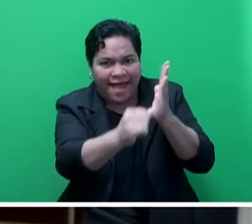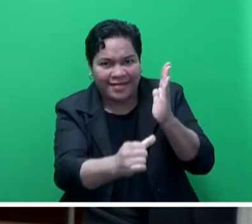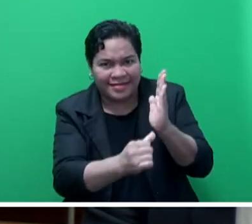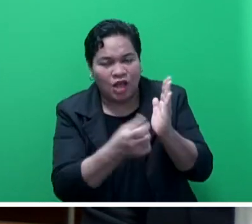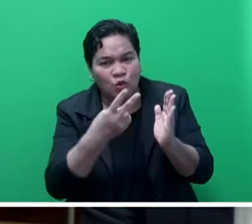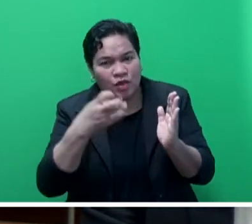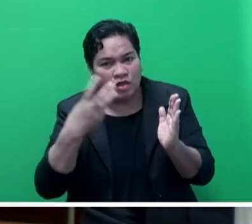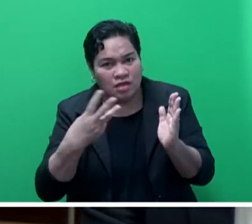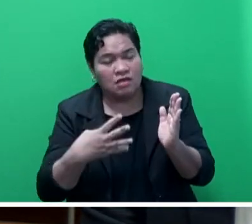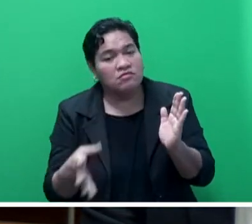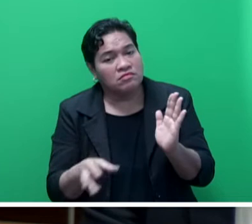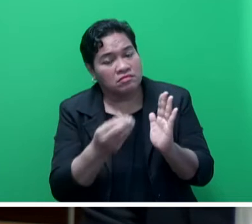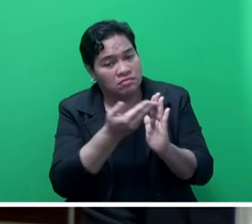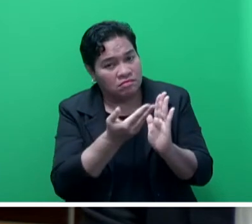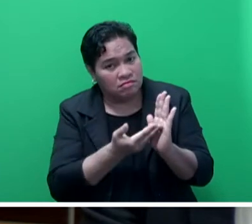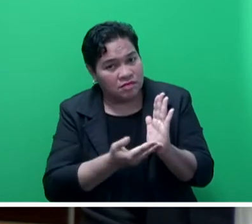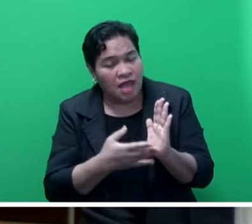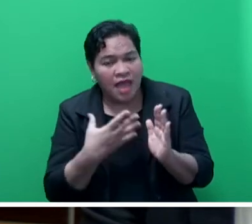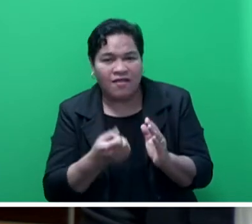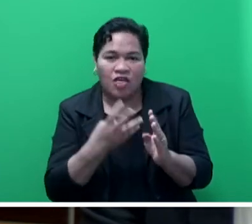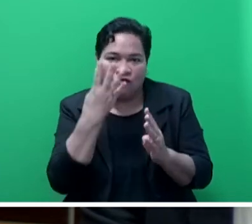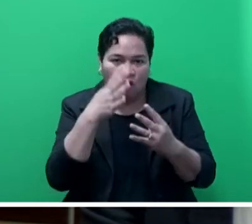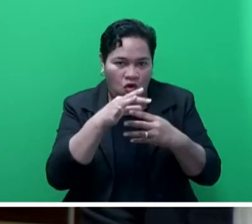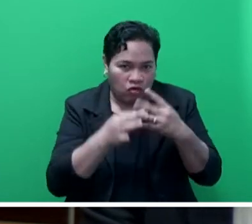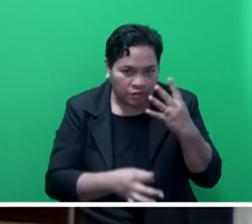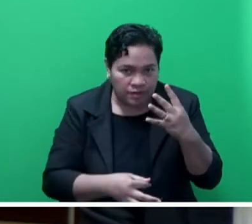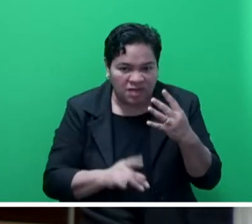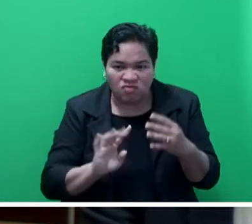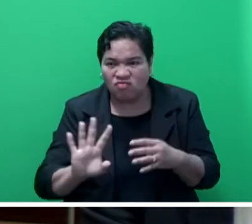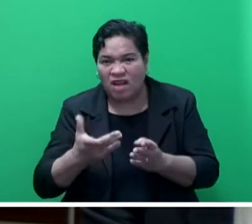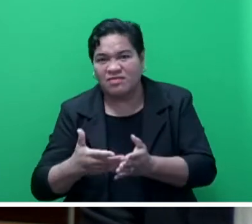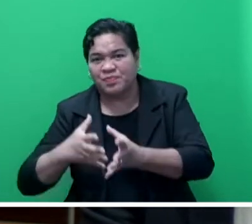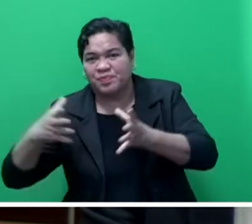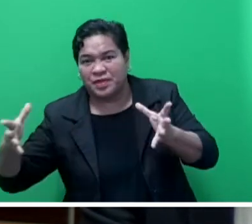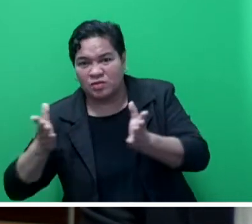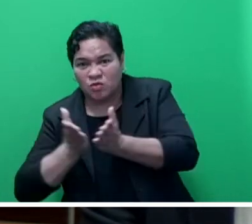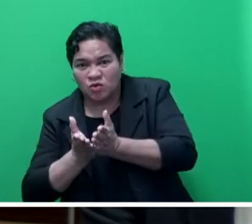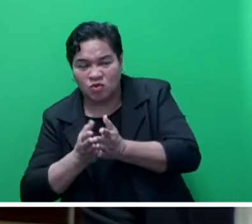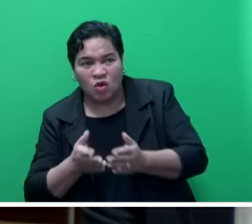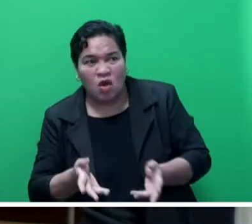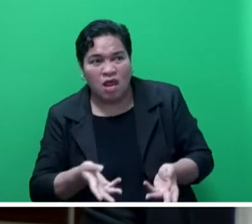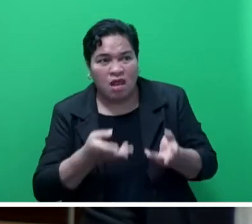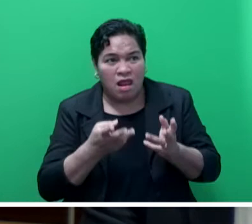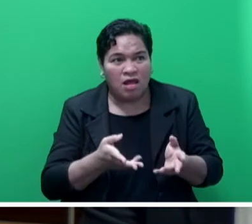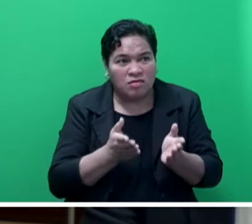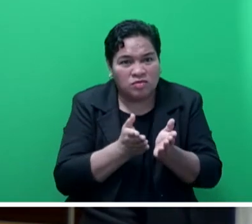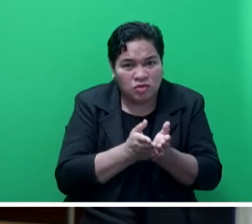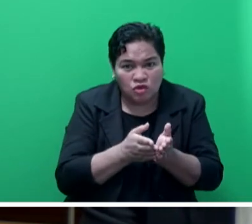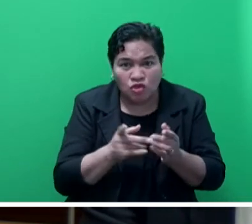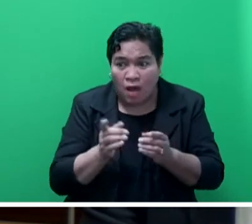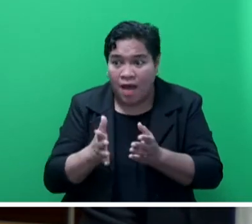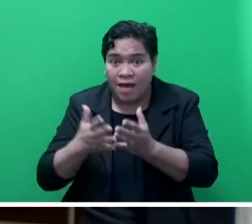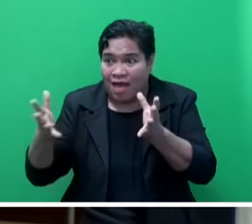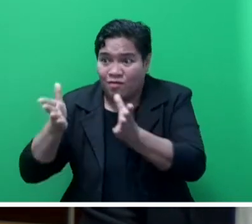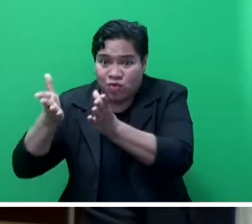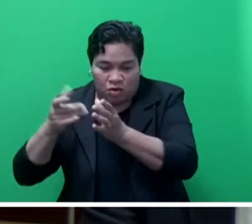ATONs include about 4 things: any light ship and any floating or other light exhibited for the guidance of ships, any description of a fog